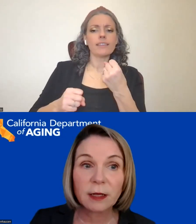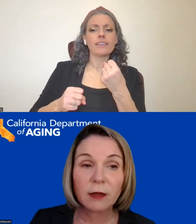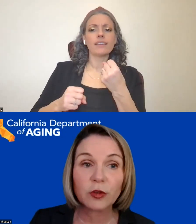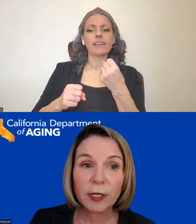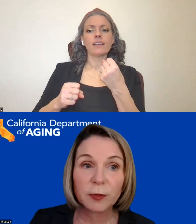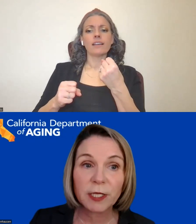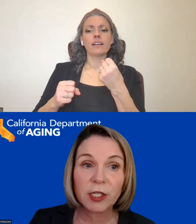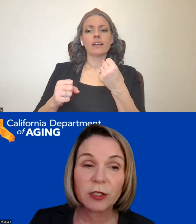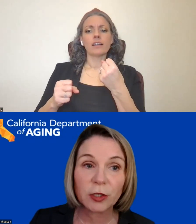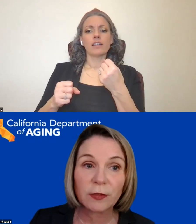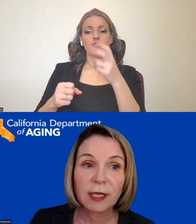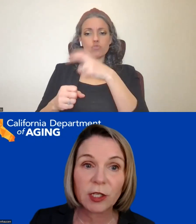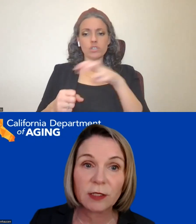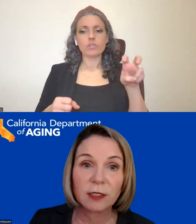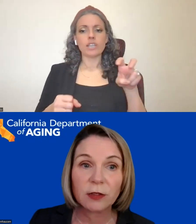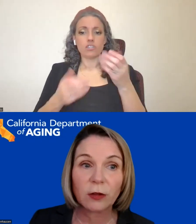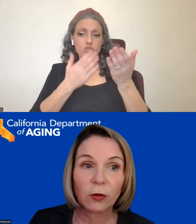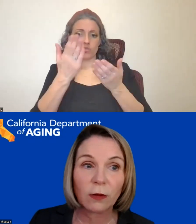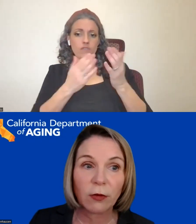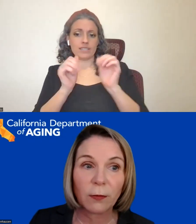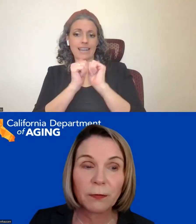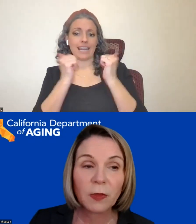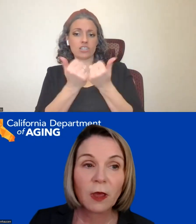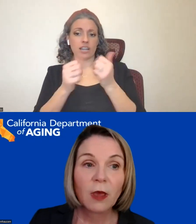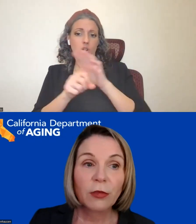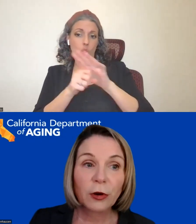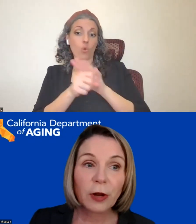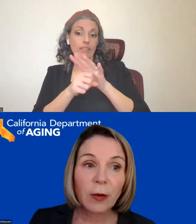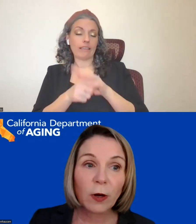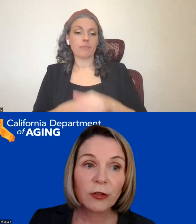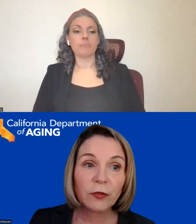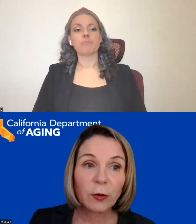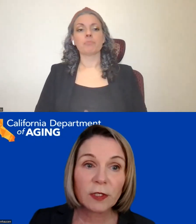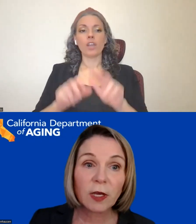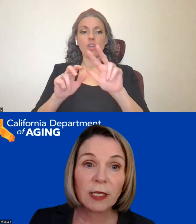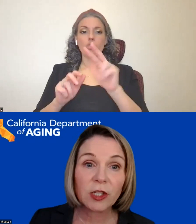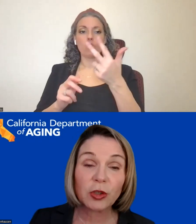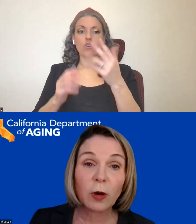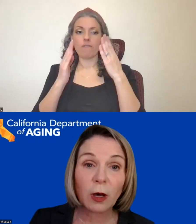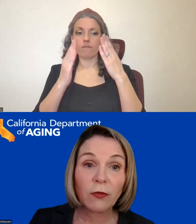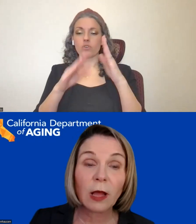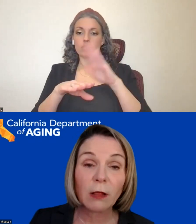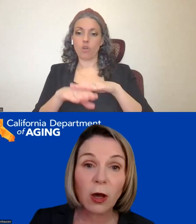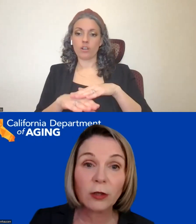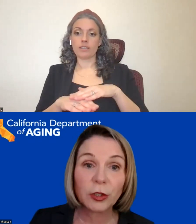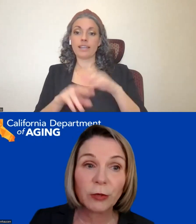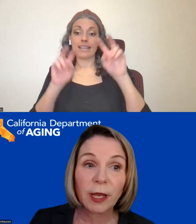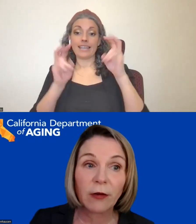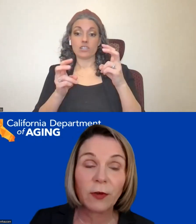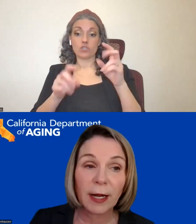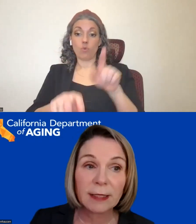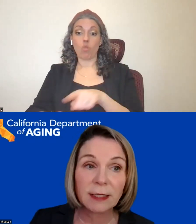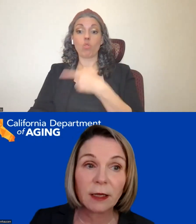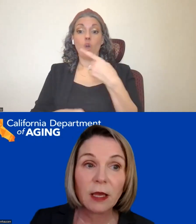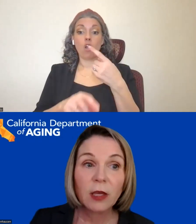consolidated transportation service agencies at the local level. Third, I wanted to focus on the issue of long-term